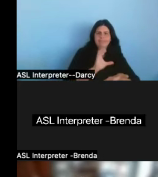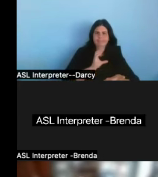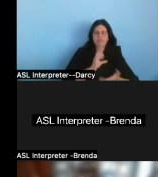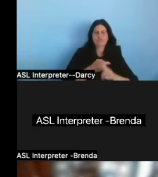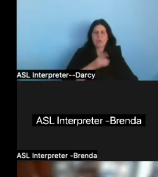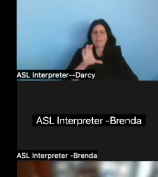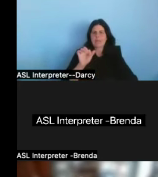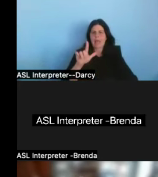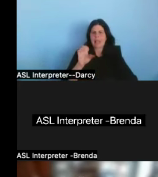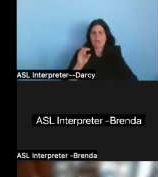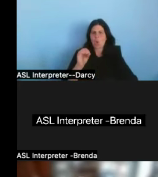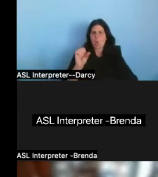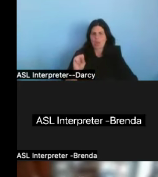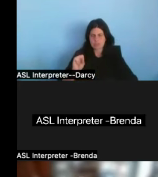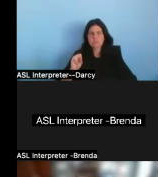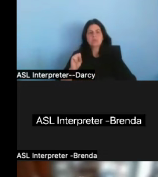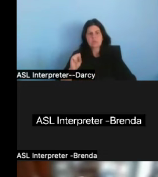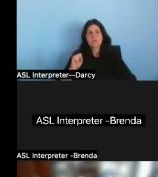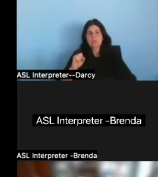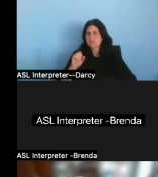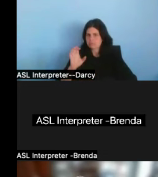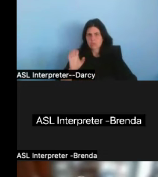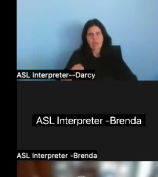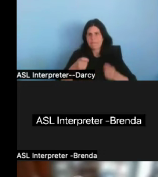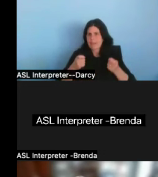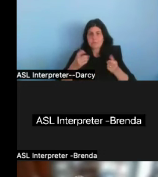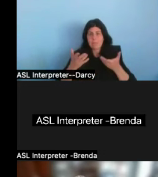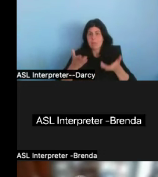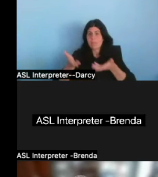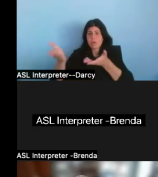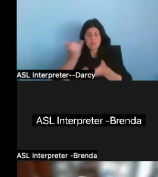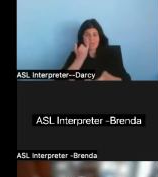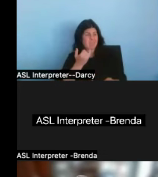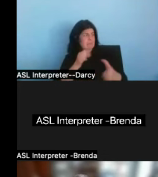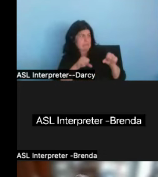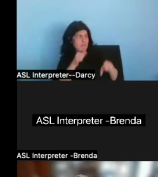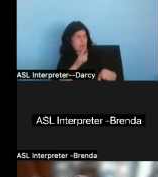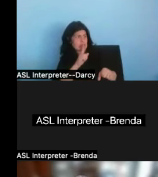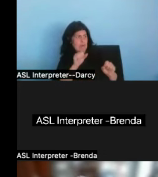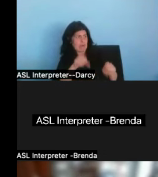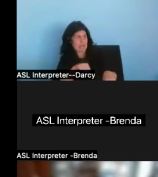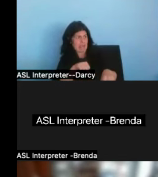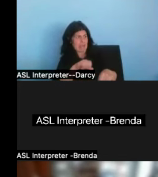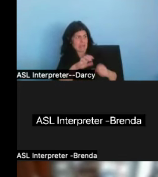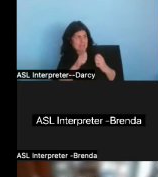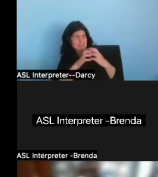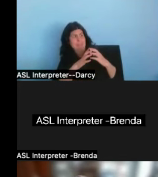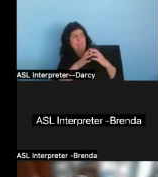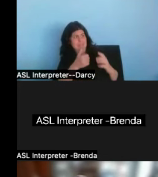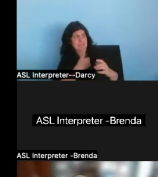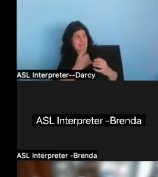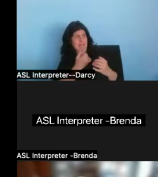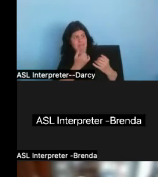everything and manage it and bring it to you. So if you're not sure you can organize such a thing, we may be able to organize it for